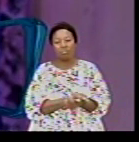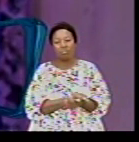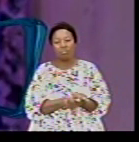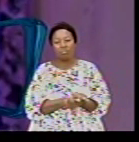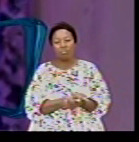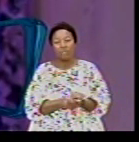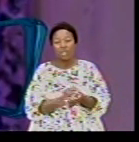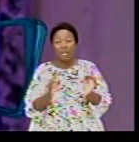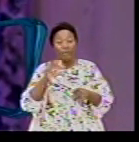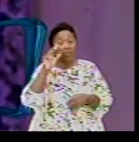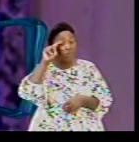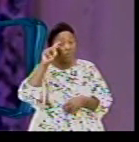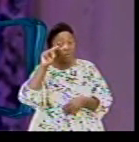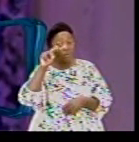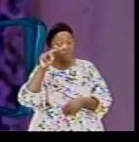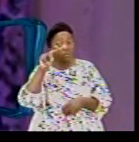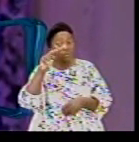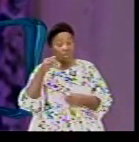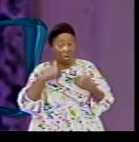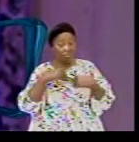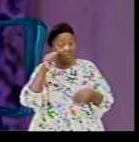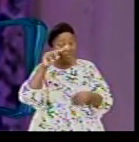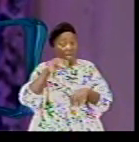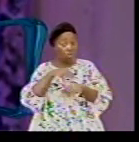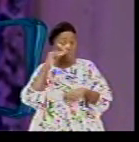There's no flag flying at the far back.